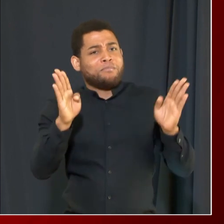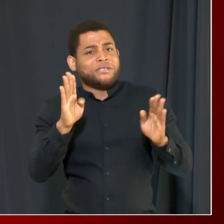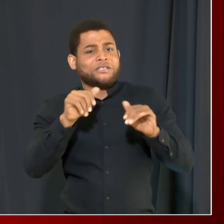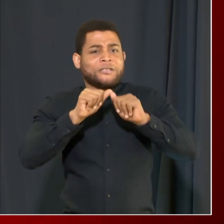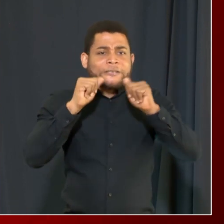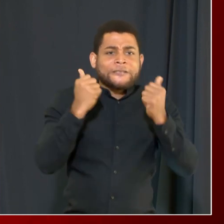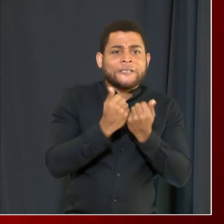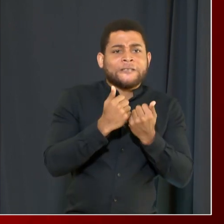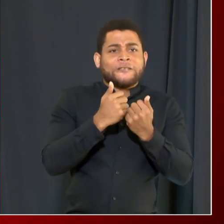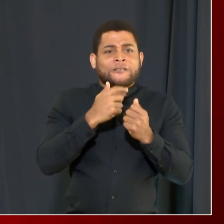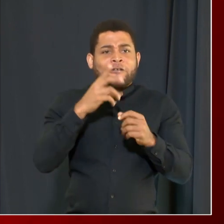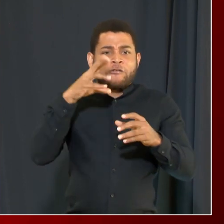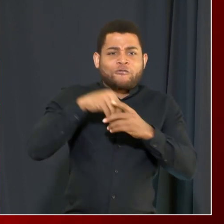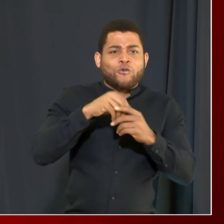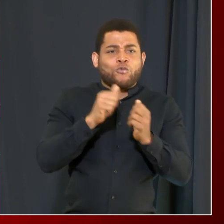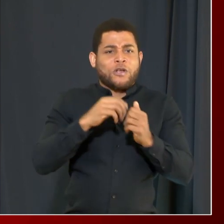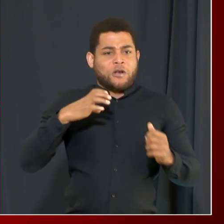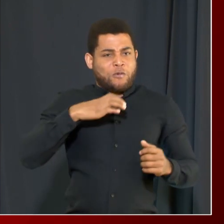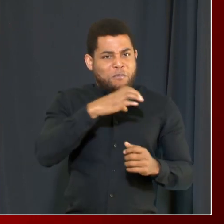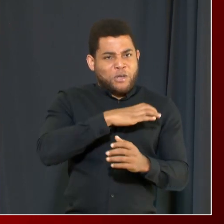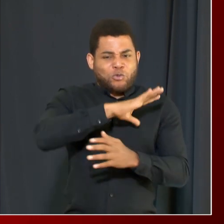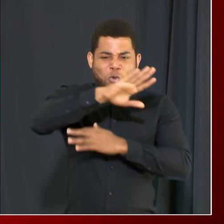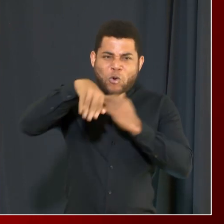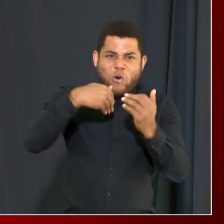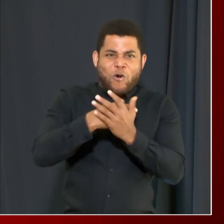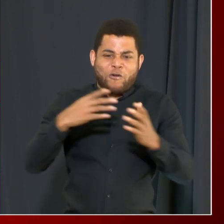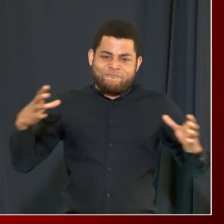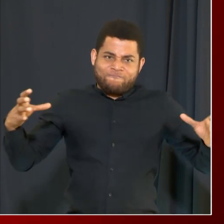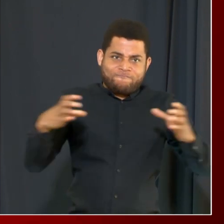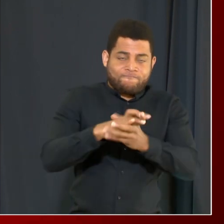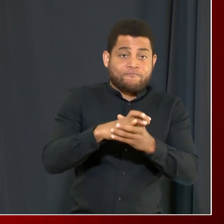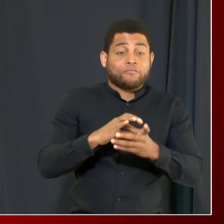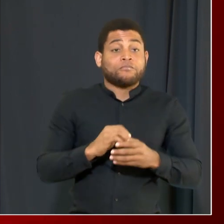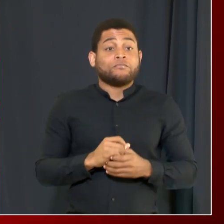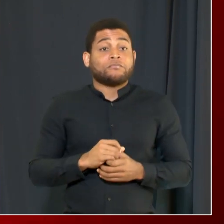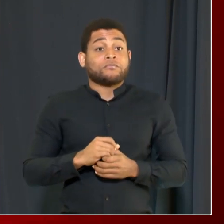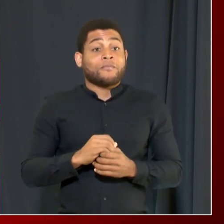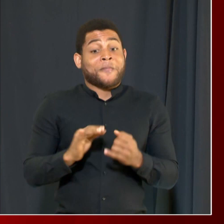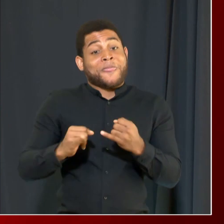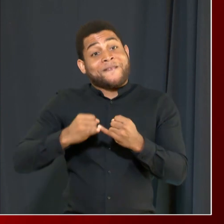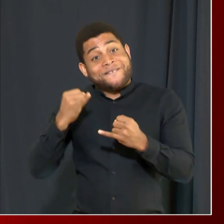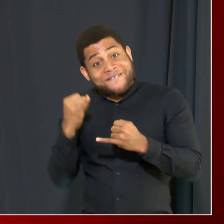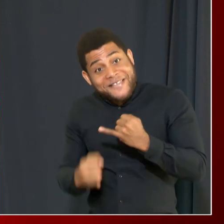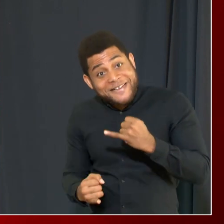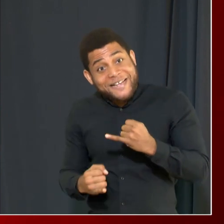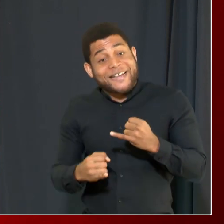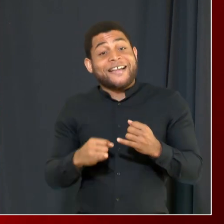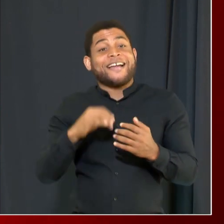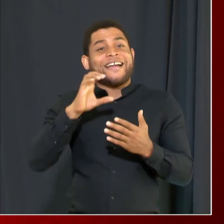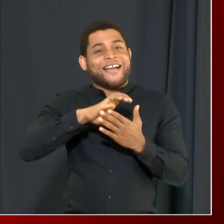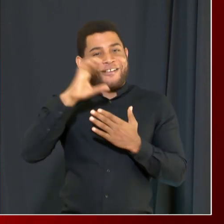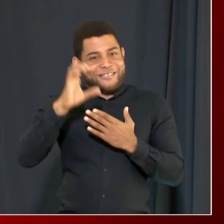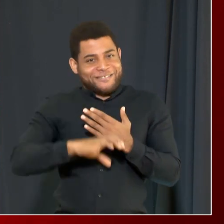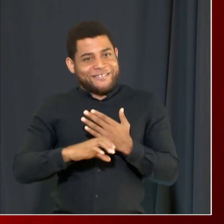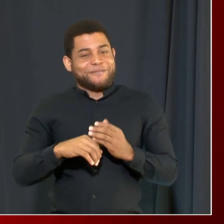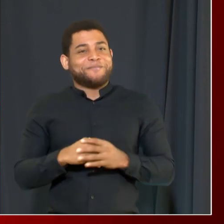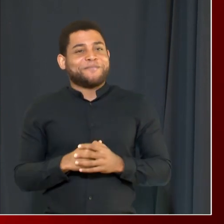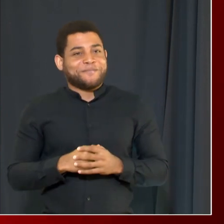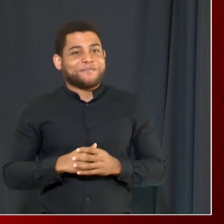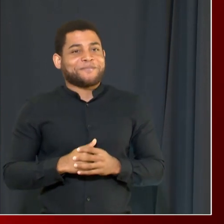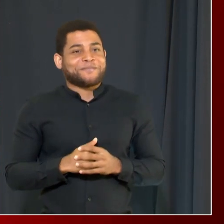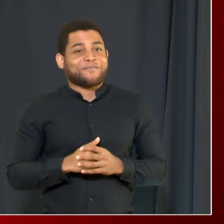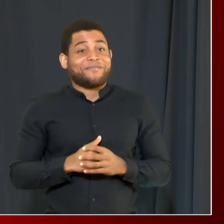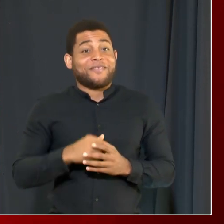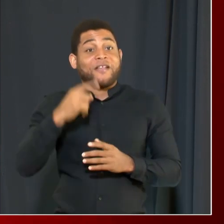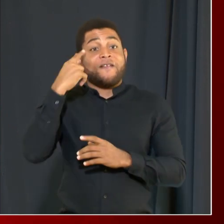in the committee of the whole. And finally, a calendar for DC Public